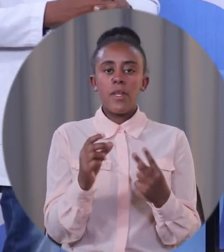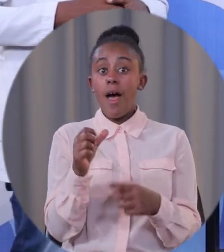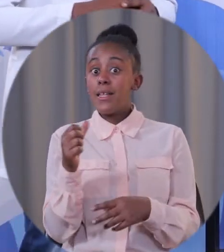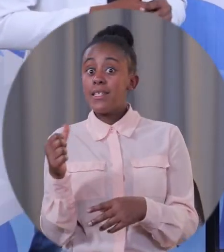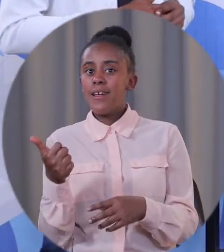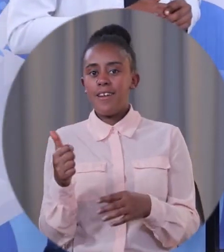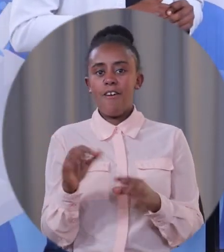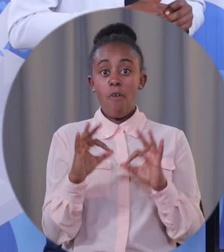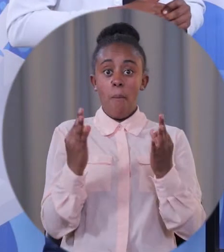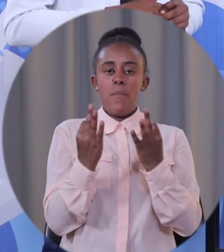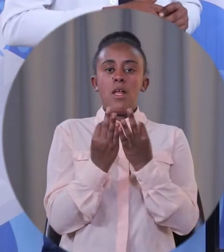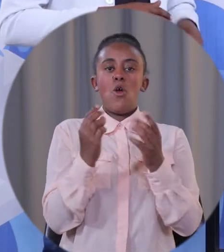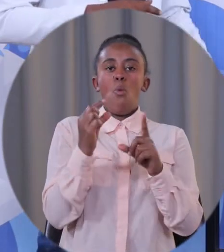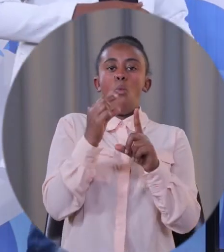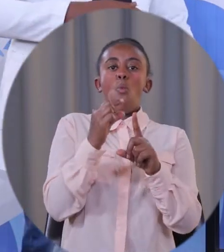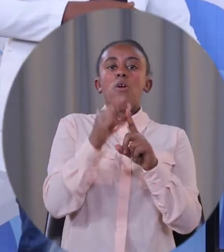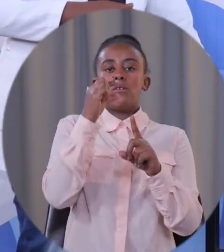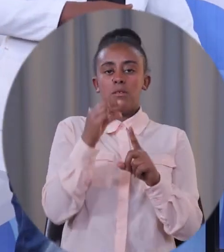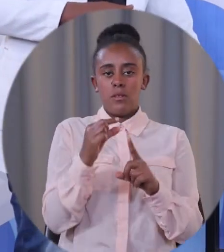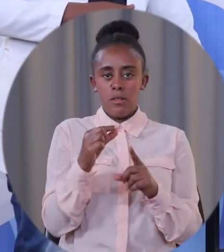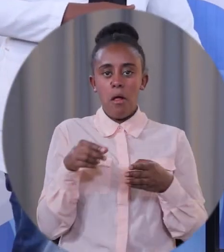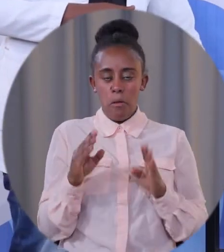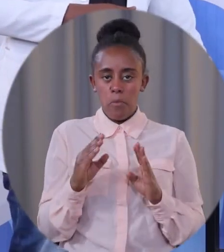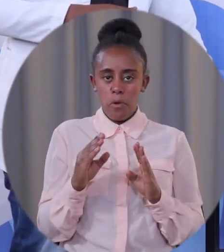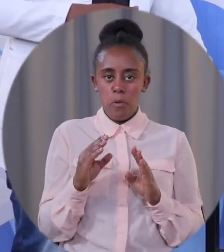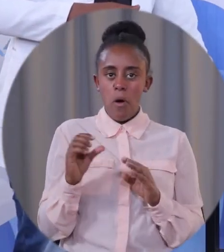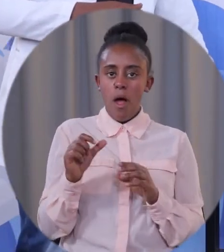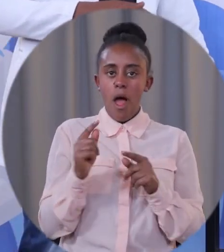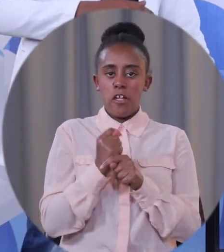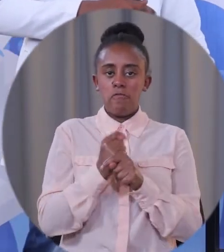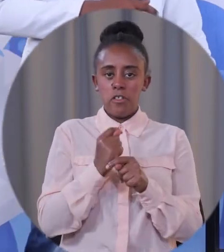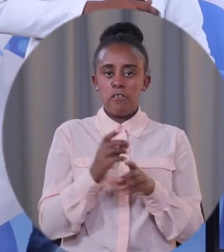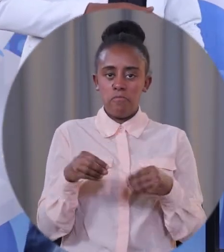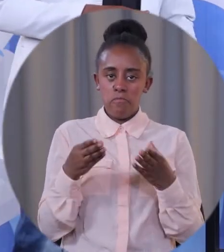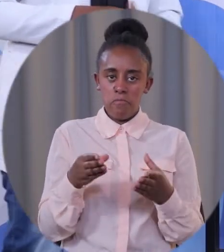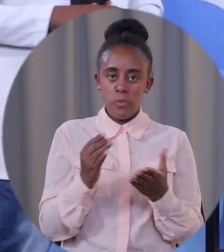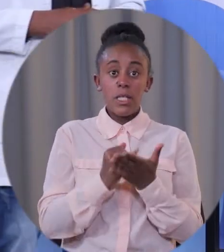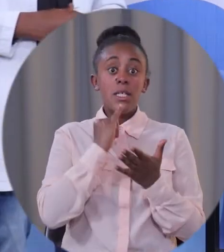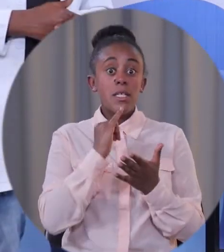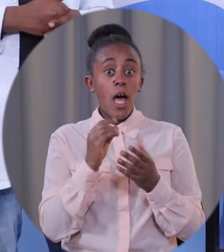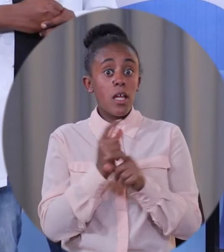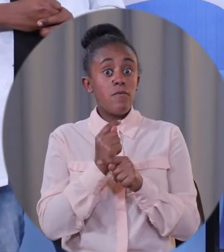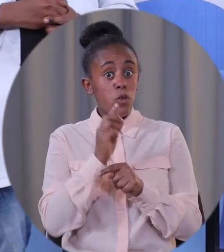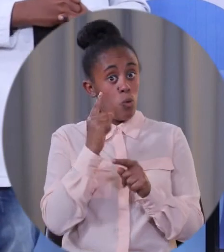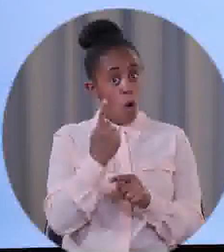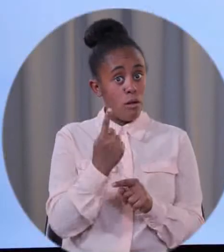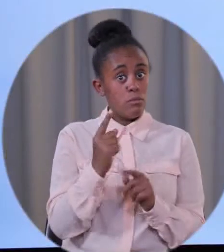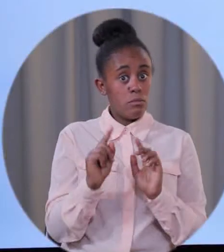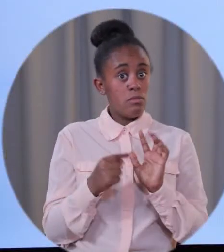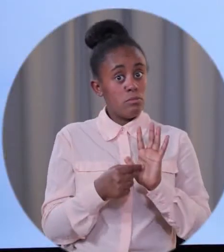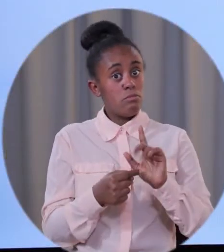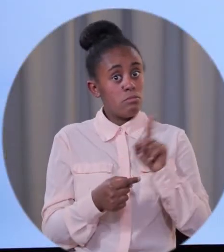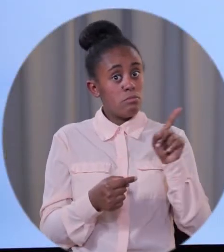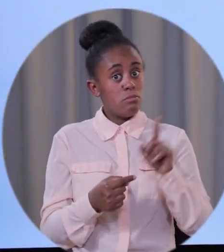other family words. Let me give you an activity. It is activity 1. Students,